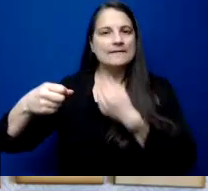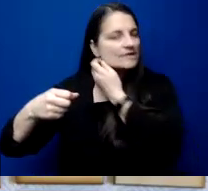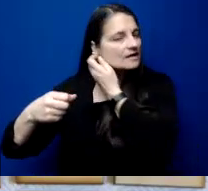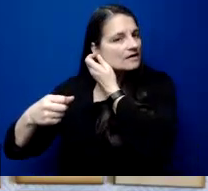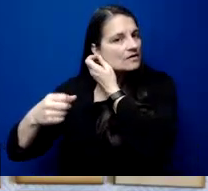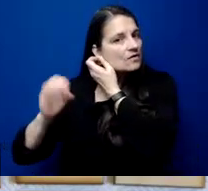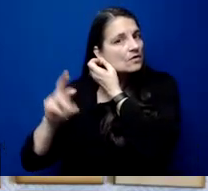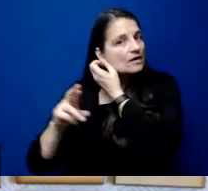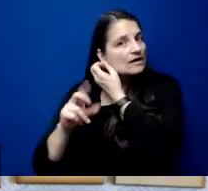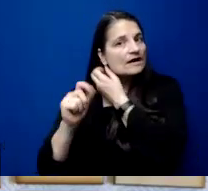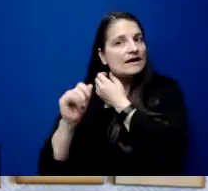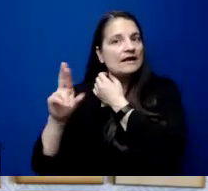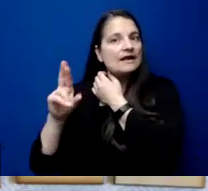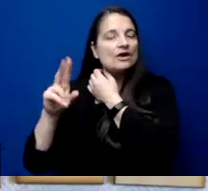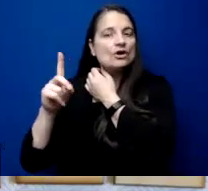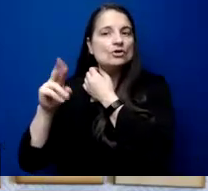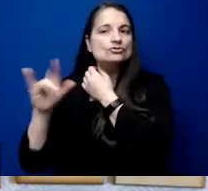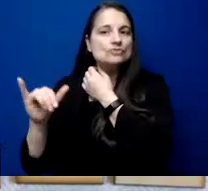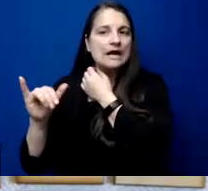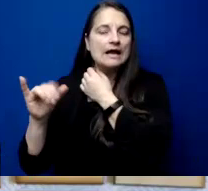air dry clay and make your